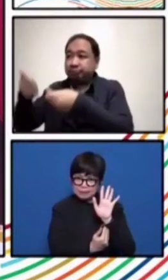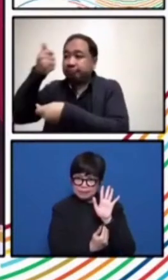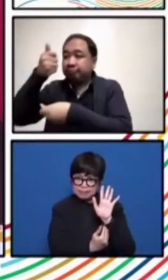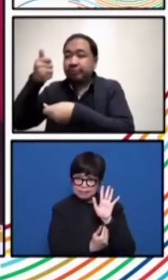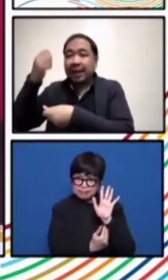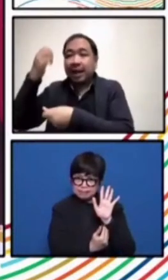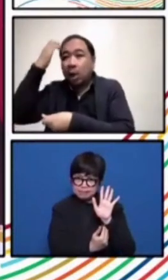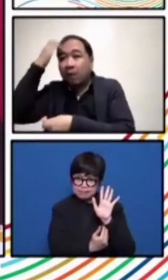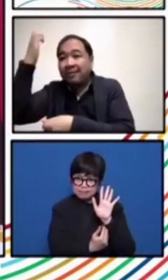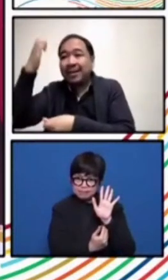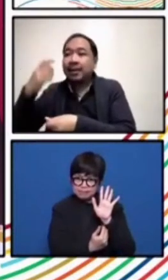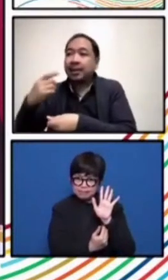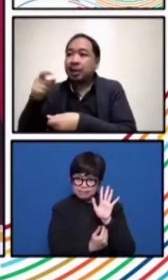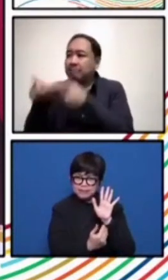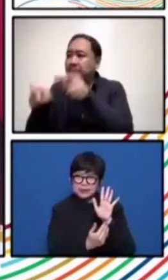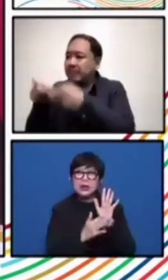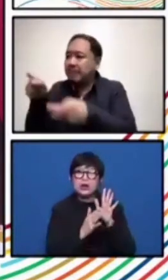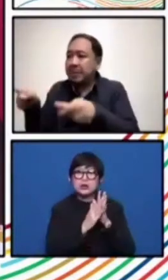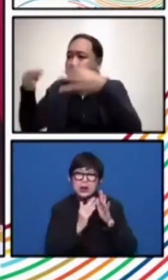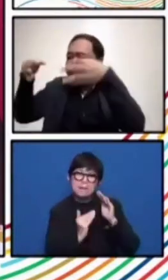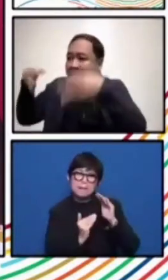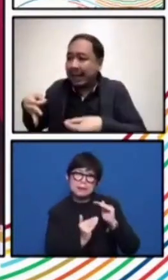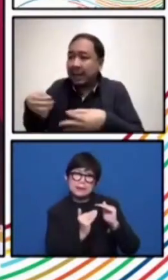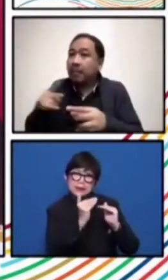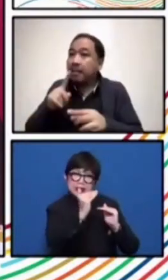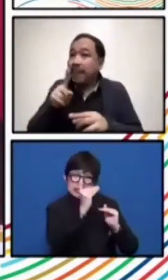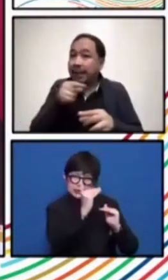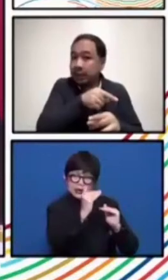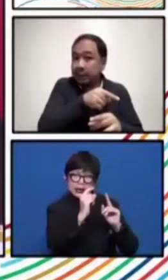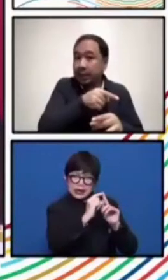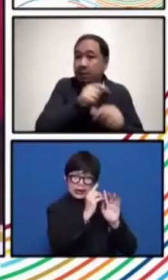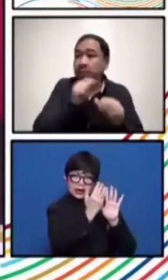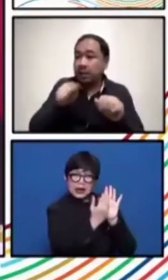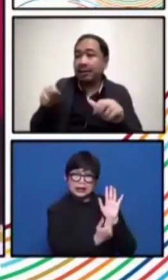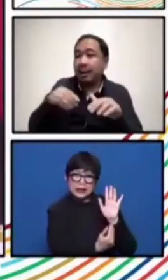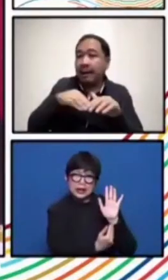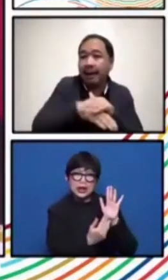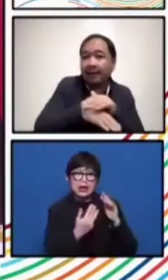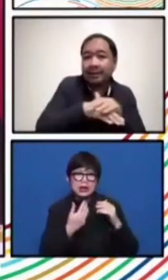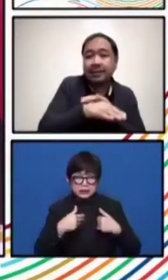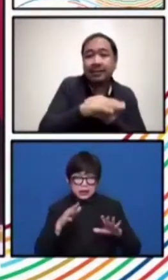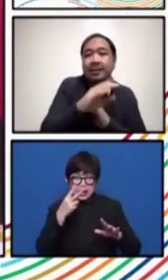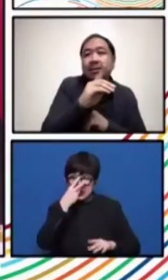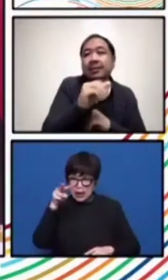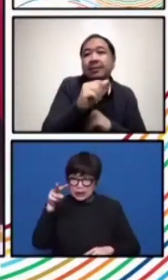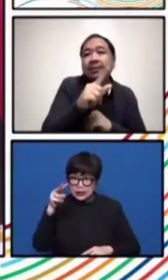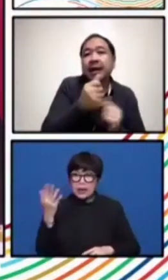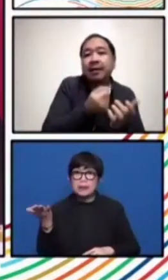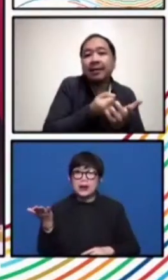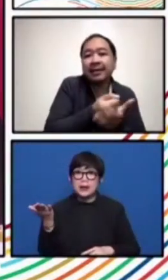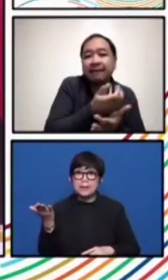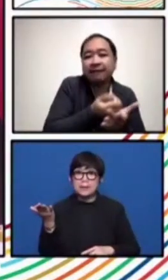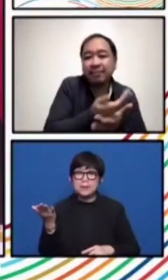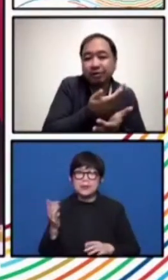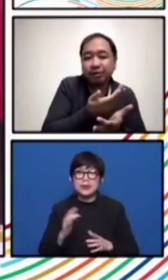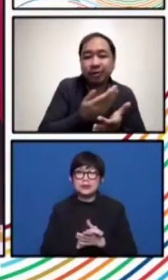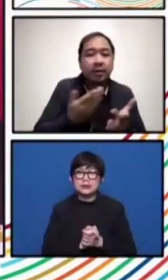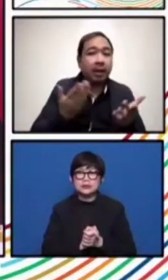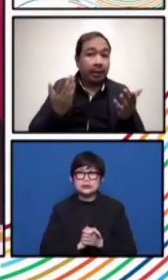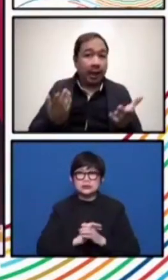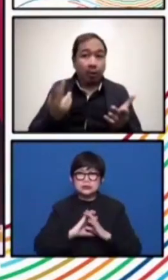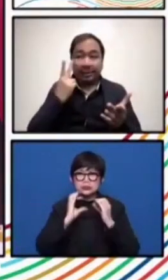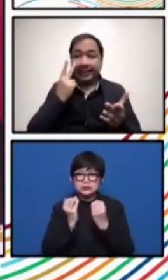improve the different data sets that we have available so what we see is we have different U.N agencies working in this